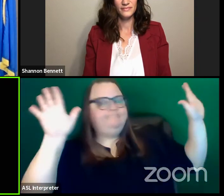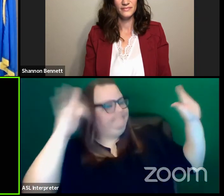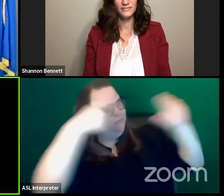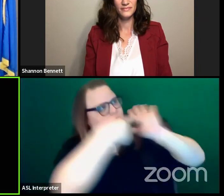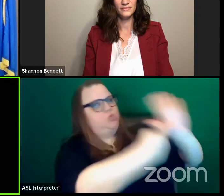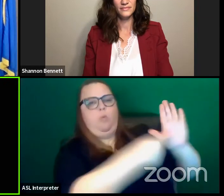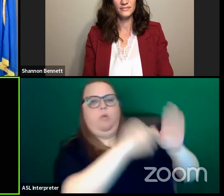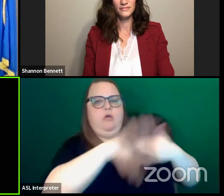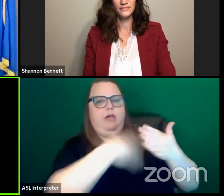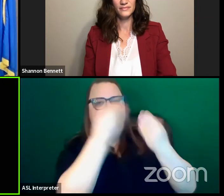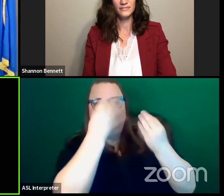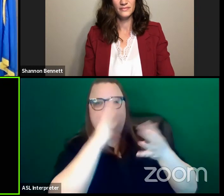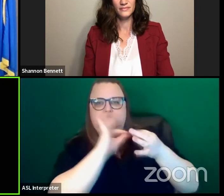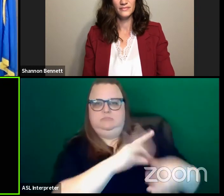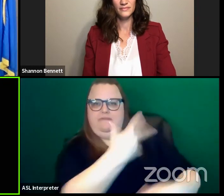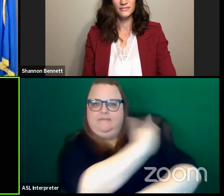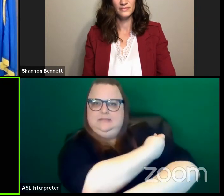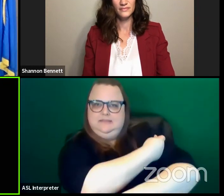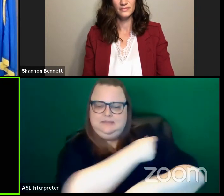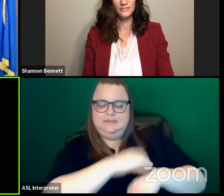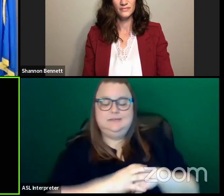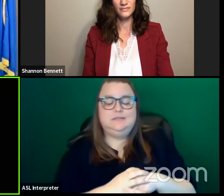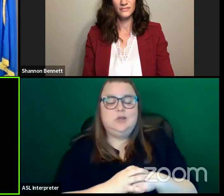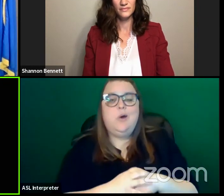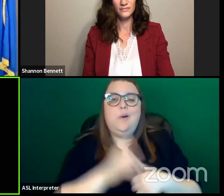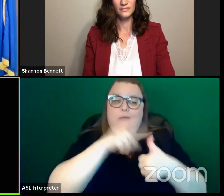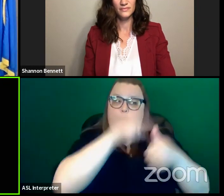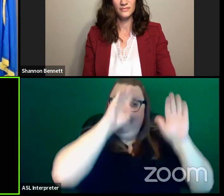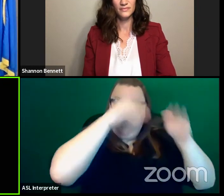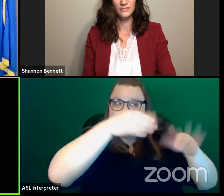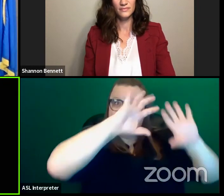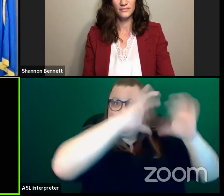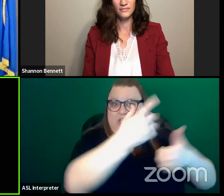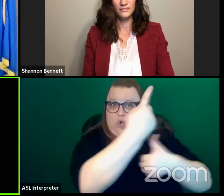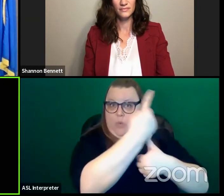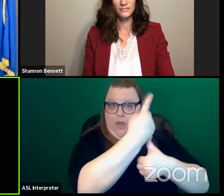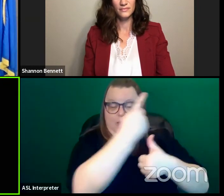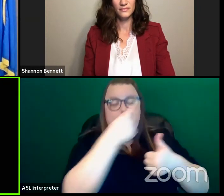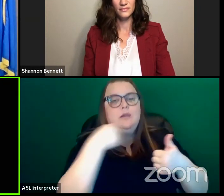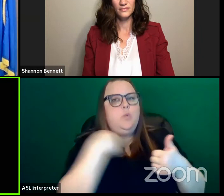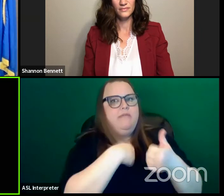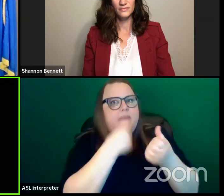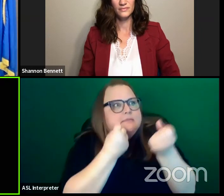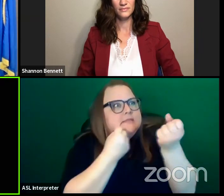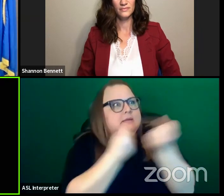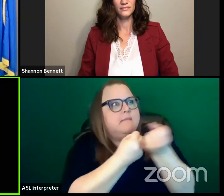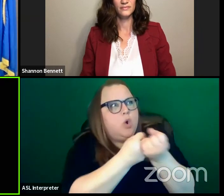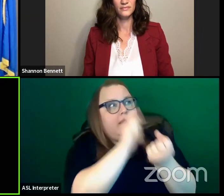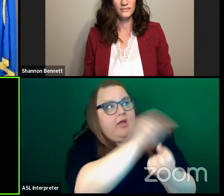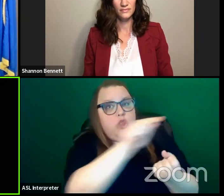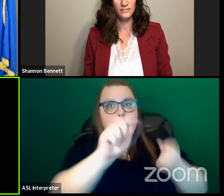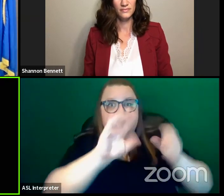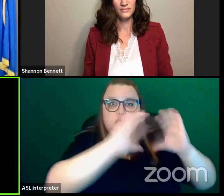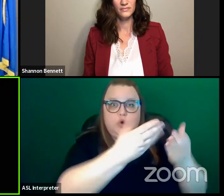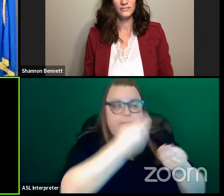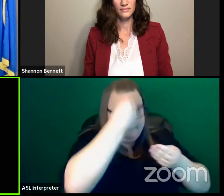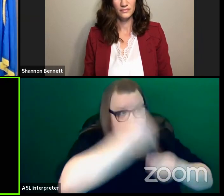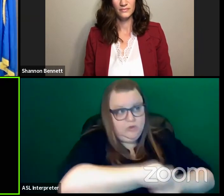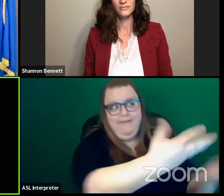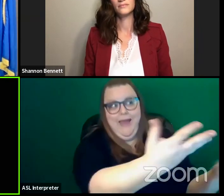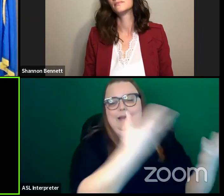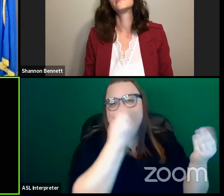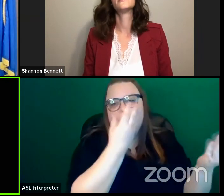And so as we focus on tier 1, we've been very supportive of those individual groups providing information as it comes out